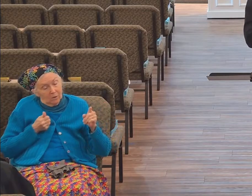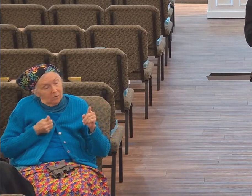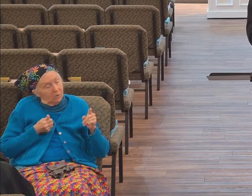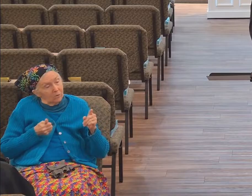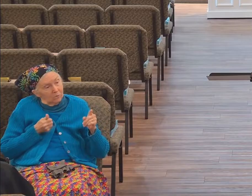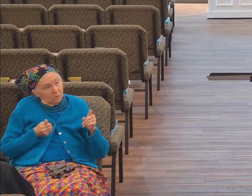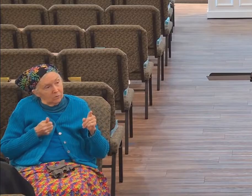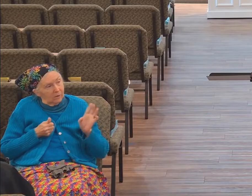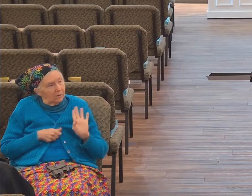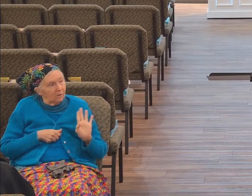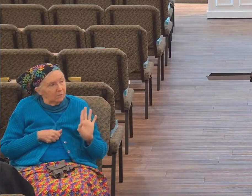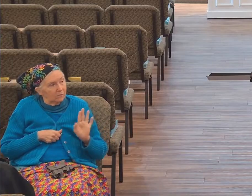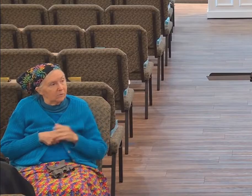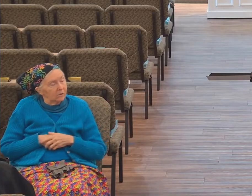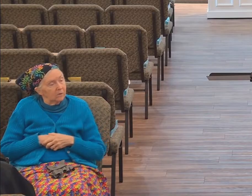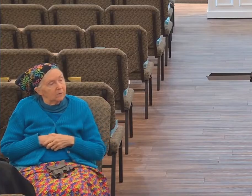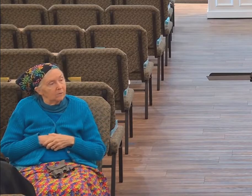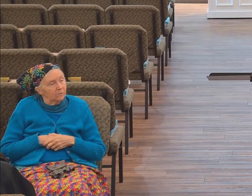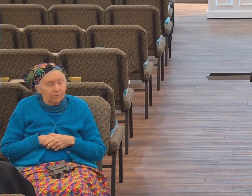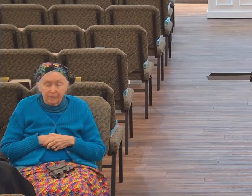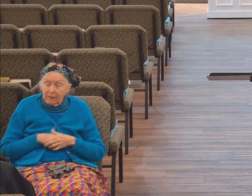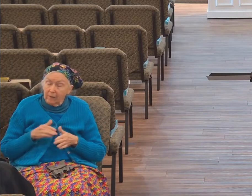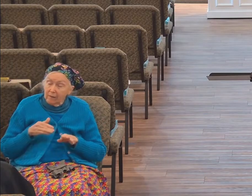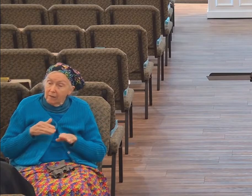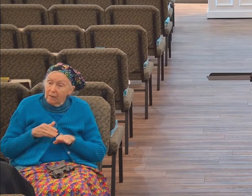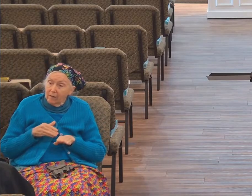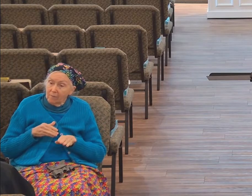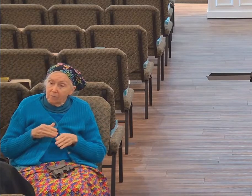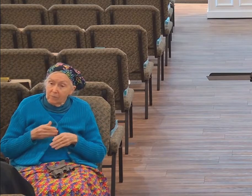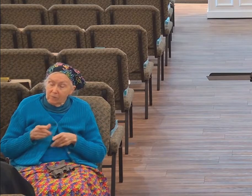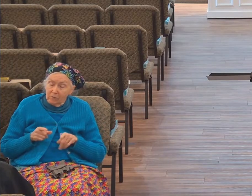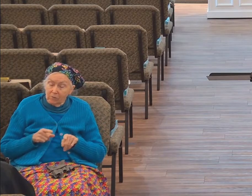Yeah. And as a result, you become